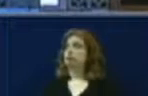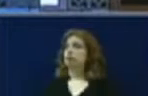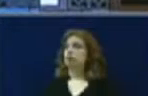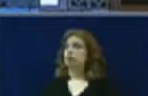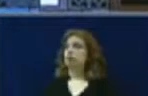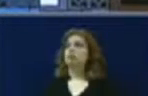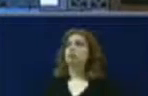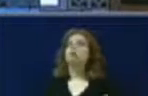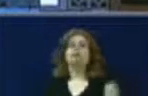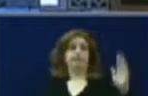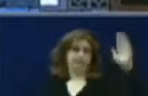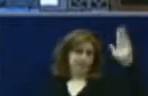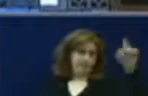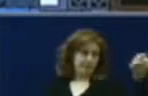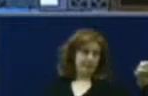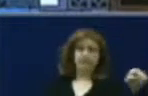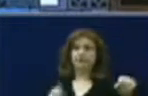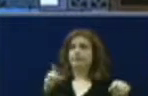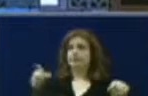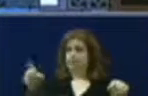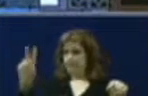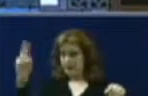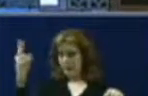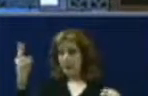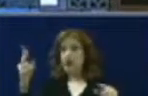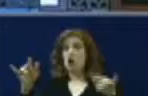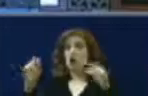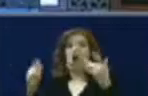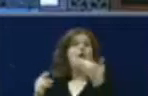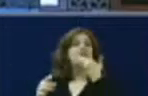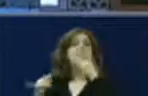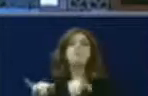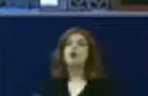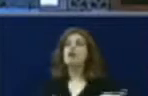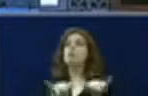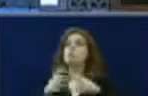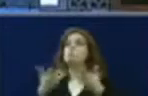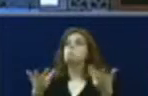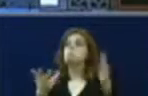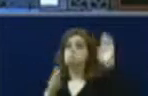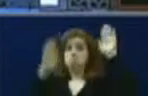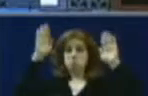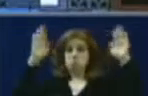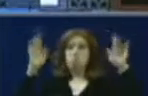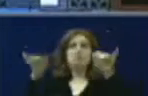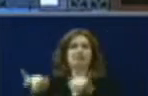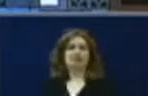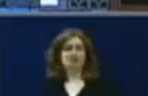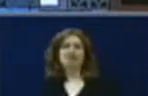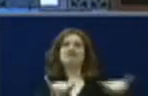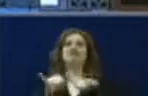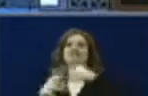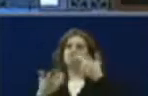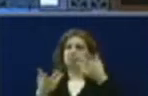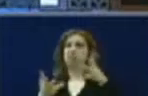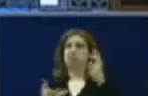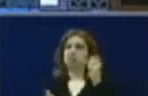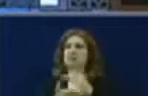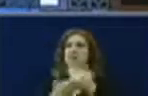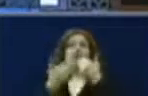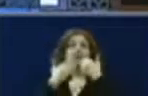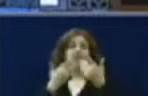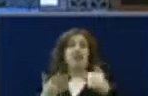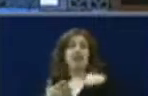Okay, Ms. Horn moves. Mr. Hadaway seconds. All in favor? Okay, carries unanimously. Thank you.